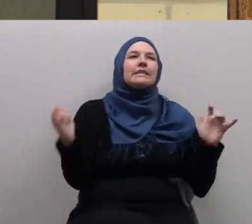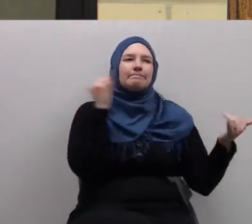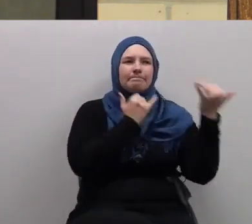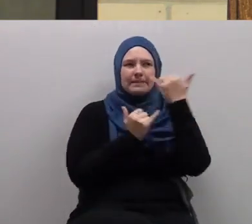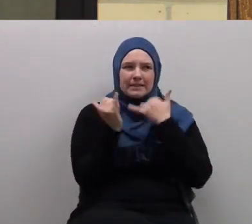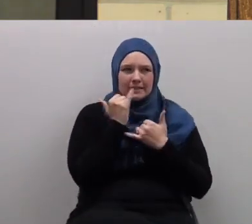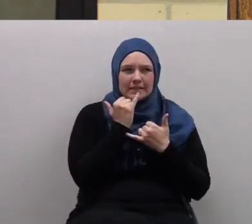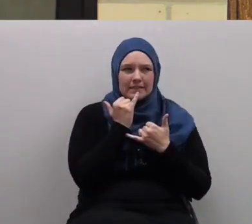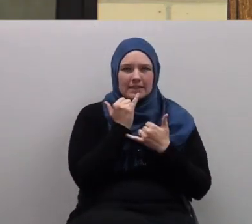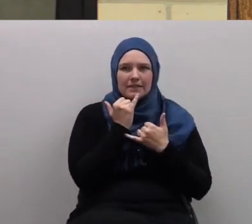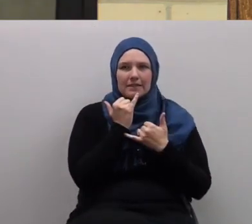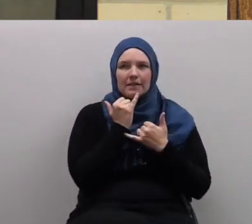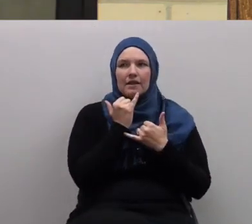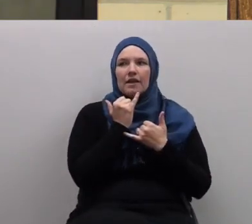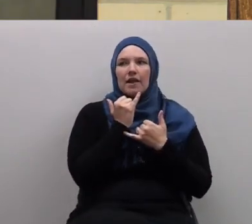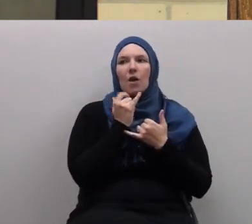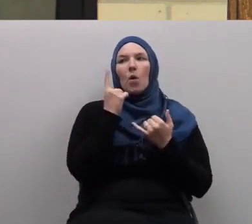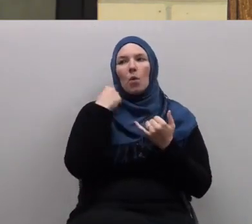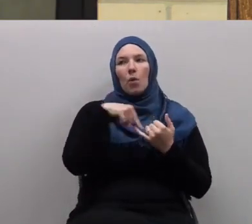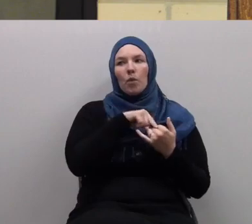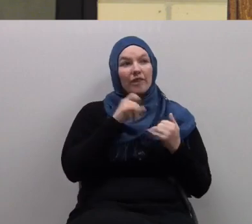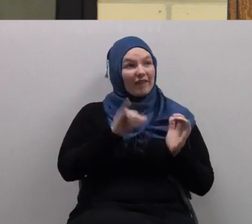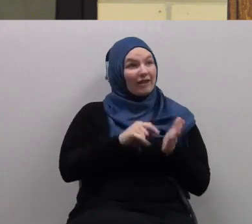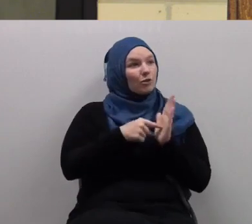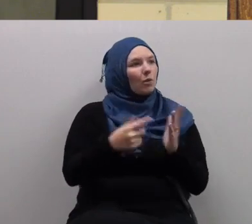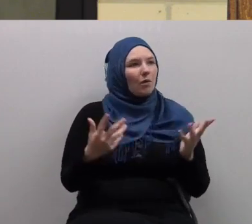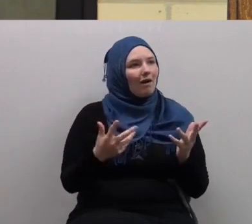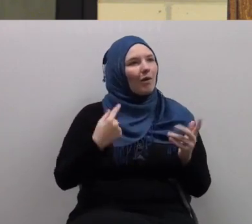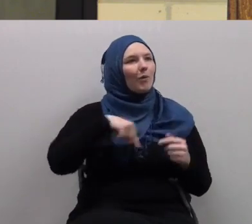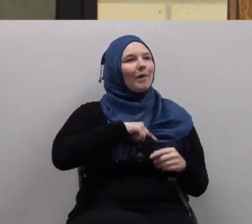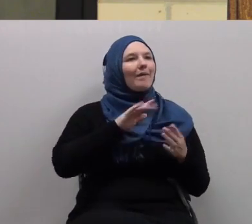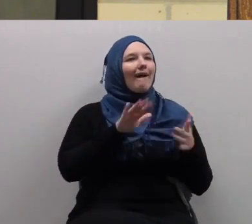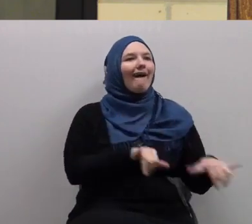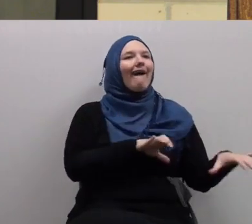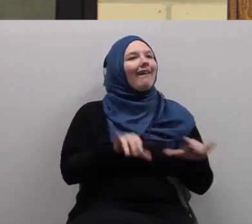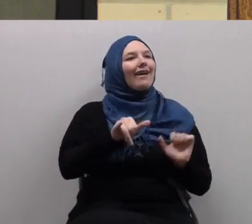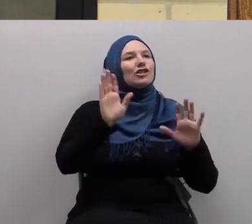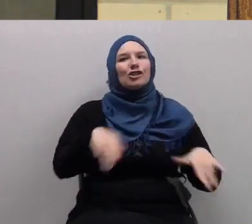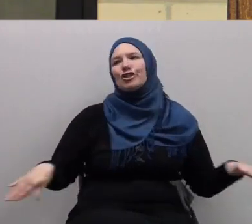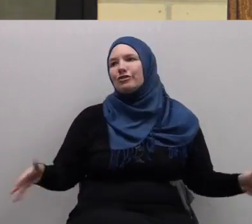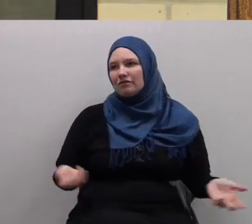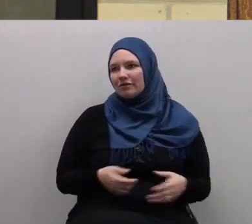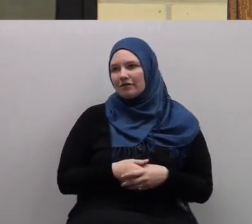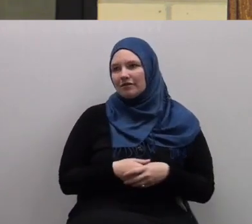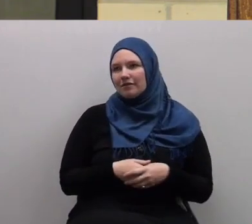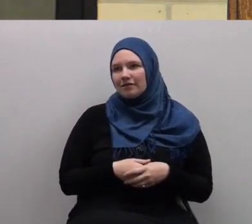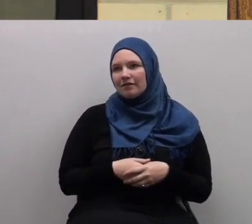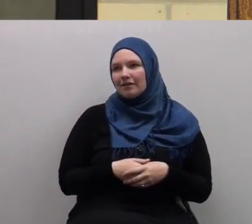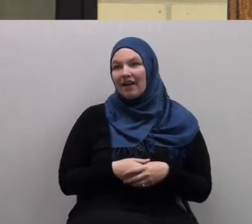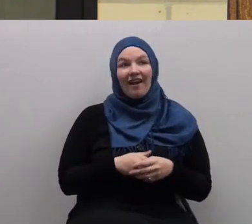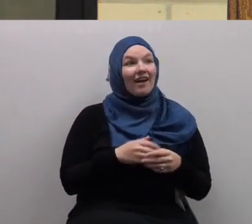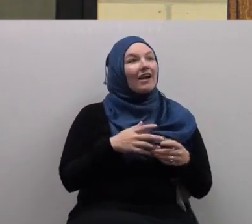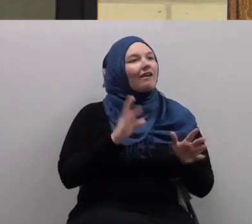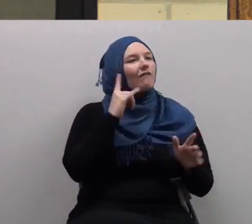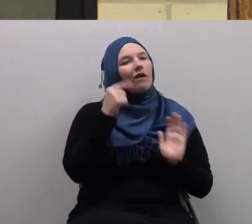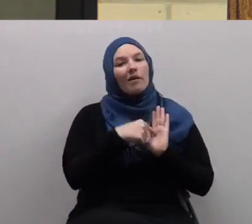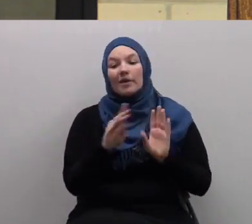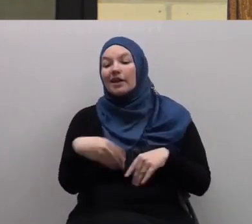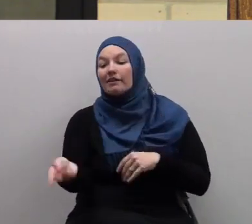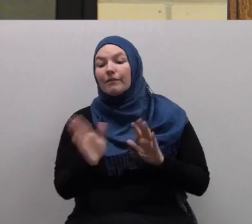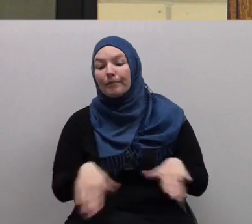reflects how childish we have been, acting like children. You give a child